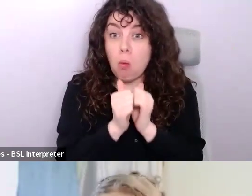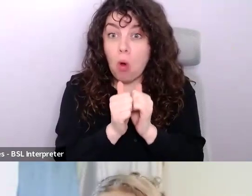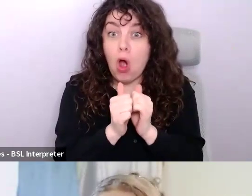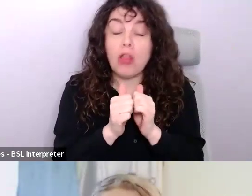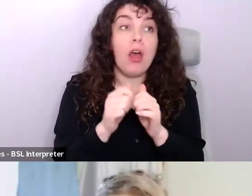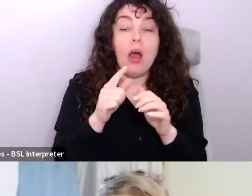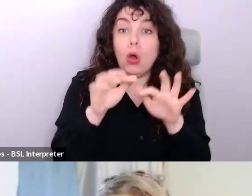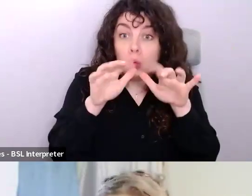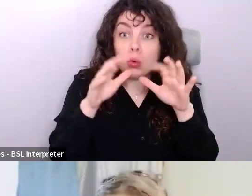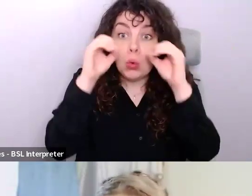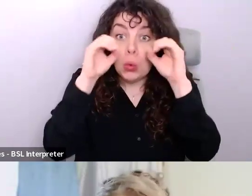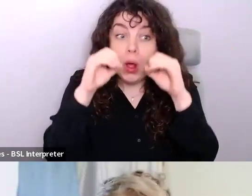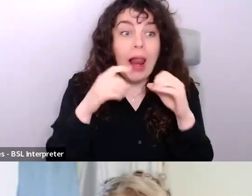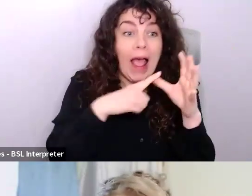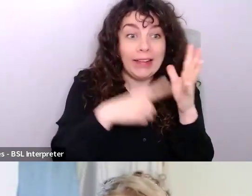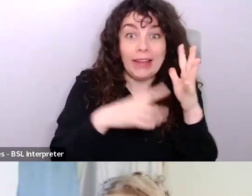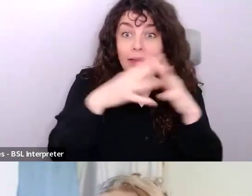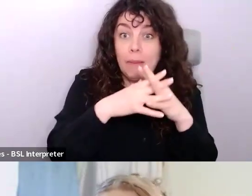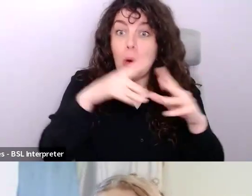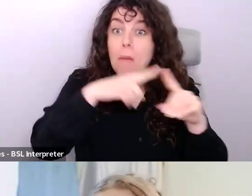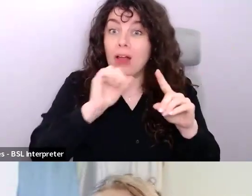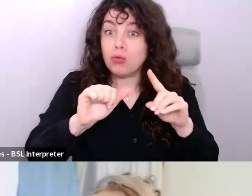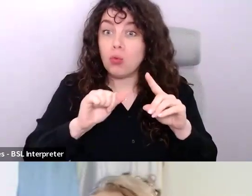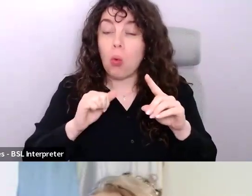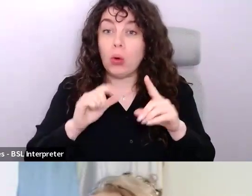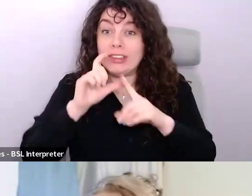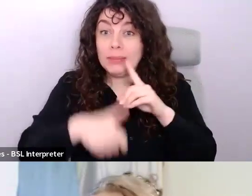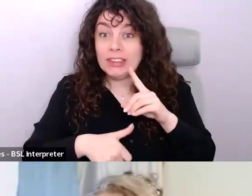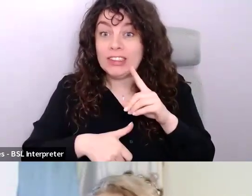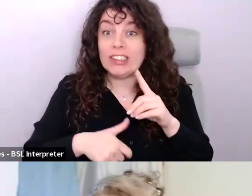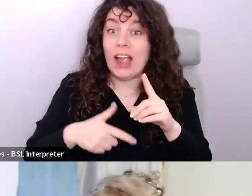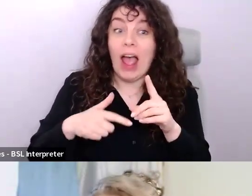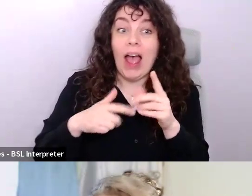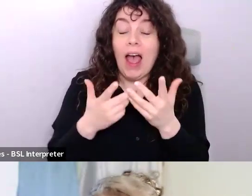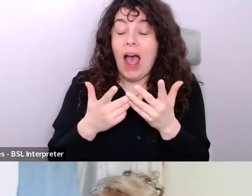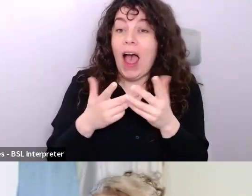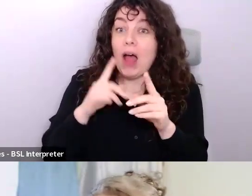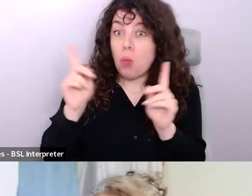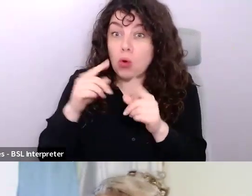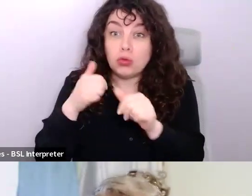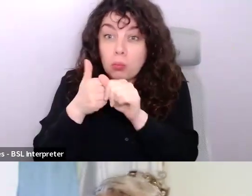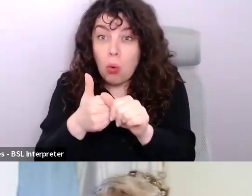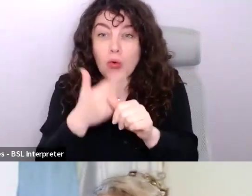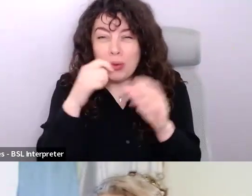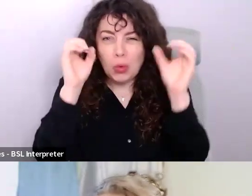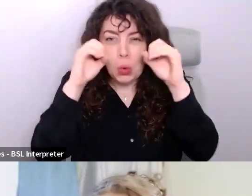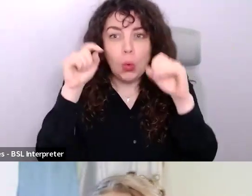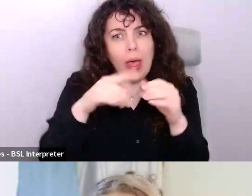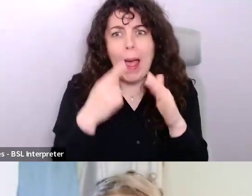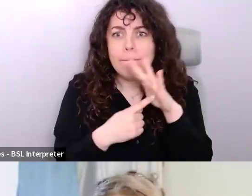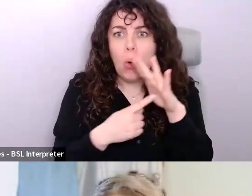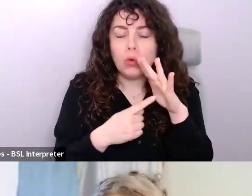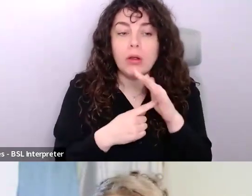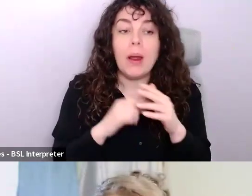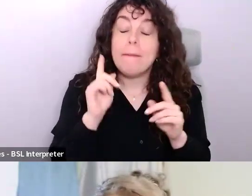your condition, then support to find specialists. And the DWP has their own resources too. They have a phone line and